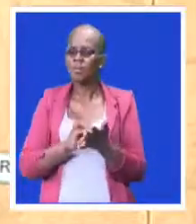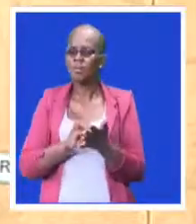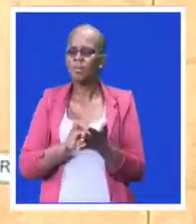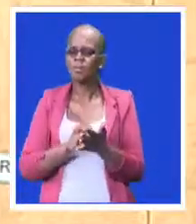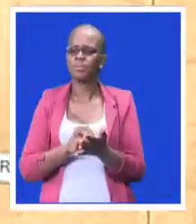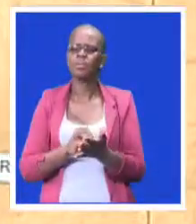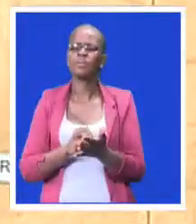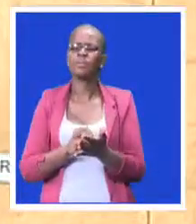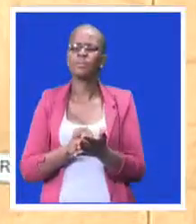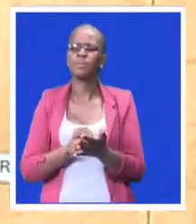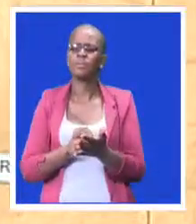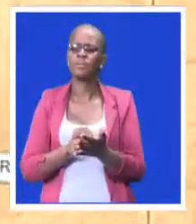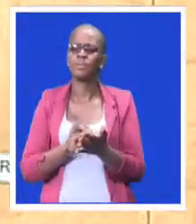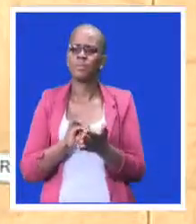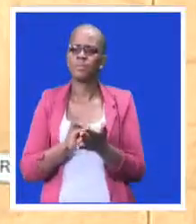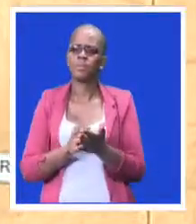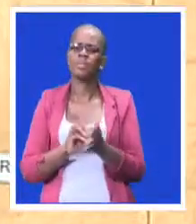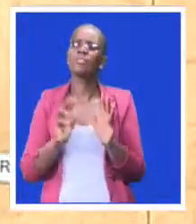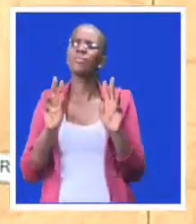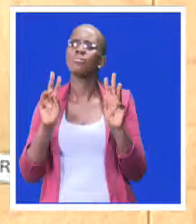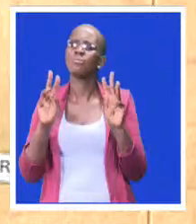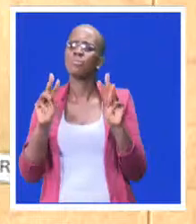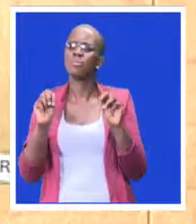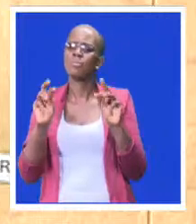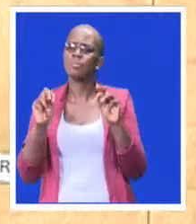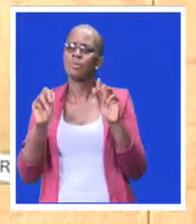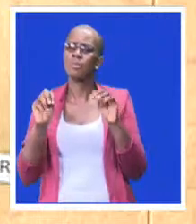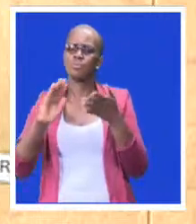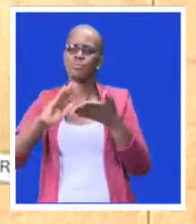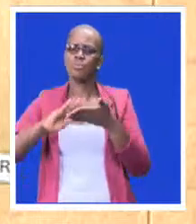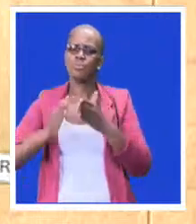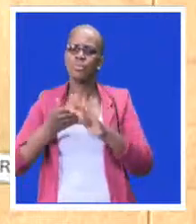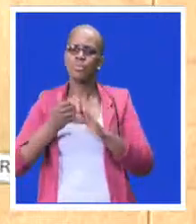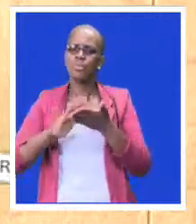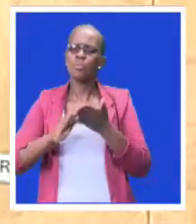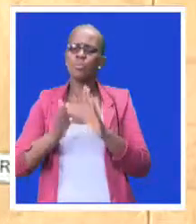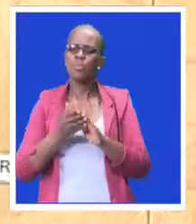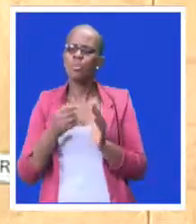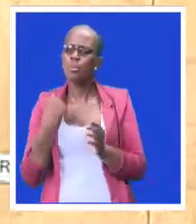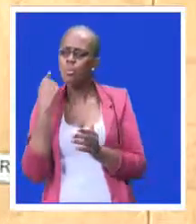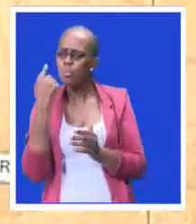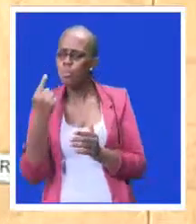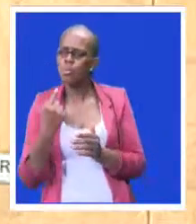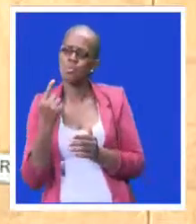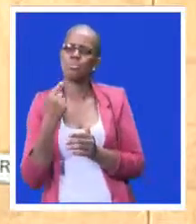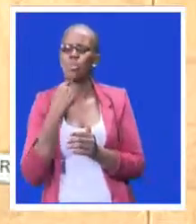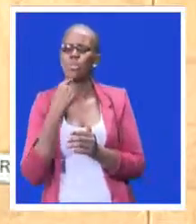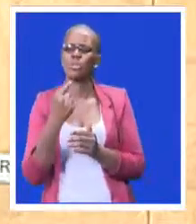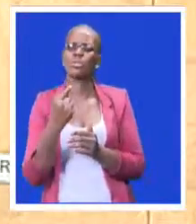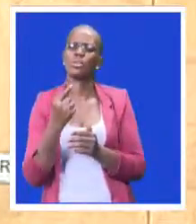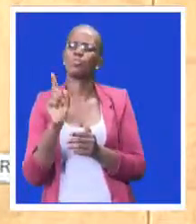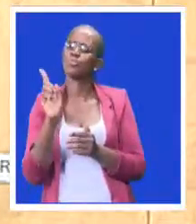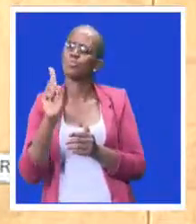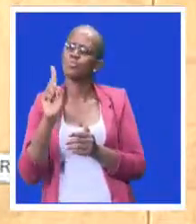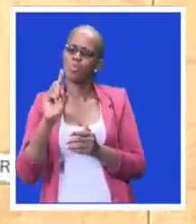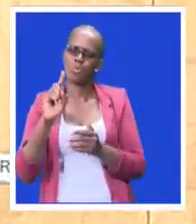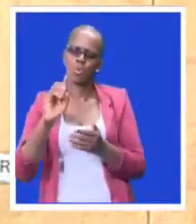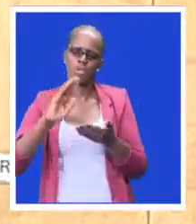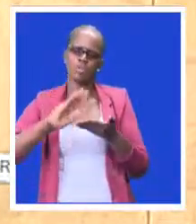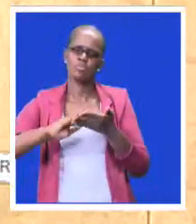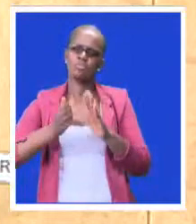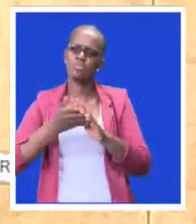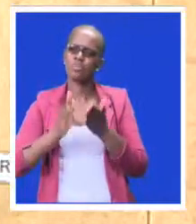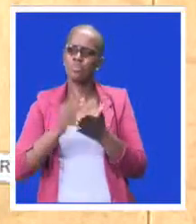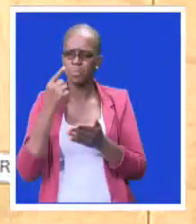shape. Who can tell me? What is this shape? Yes, very good. This is a